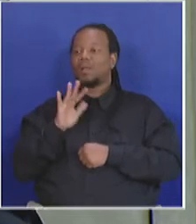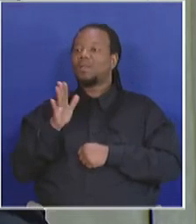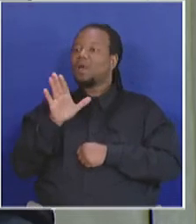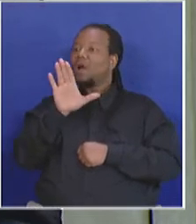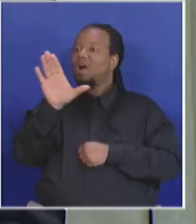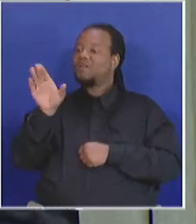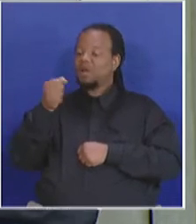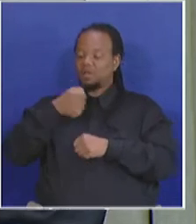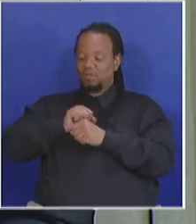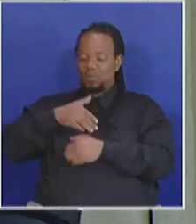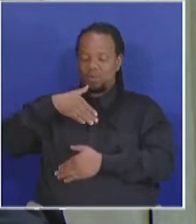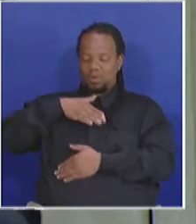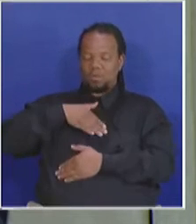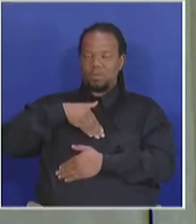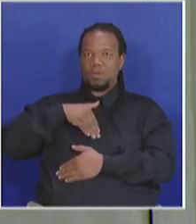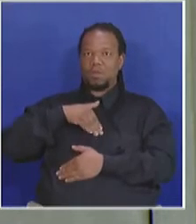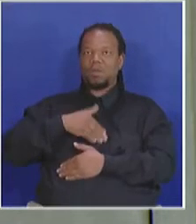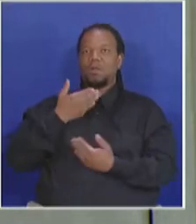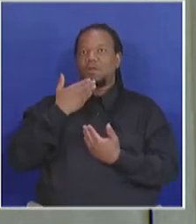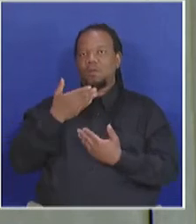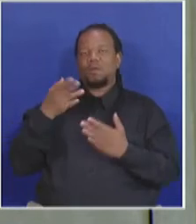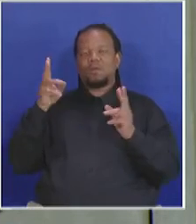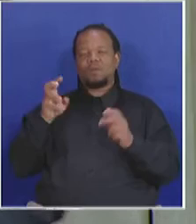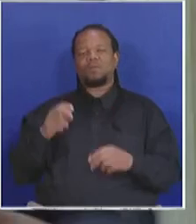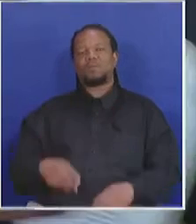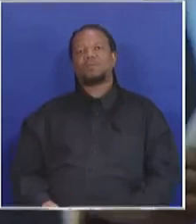me." Close quote. Thank you very much. Thank you very much.